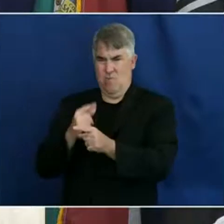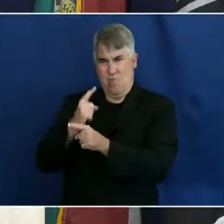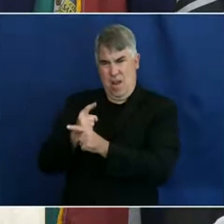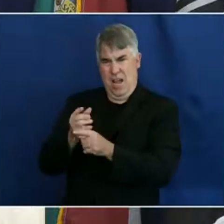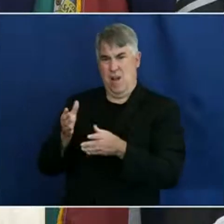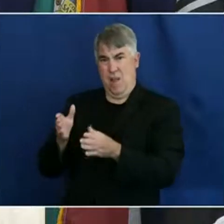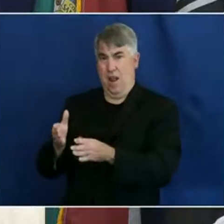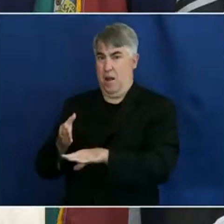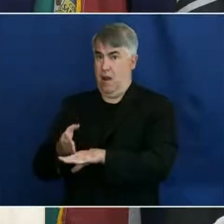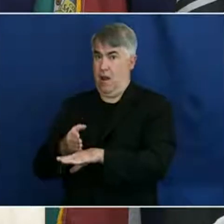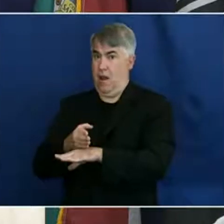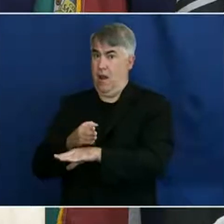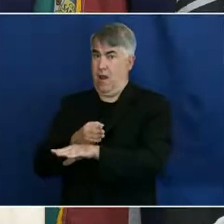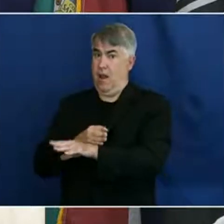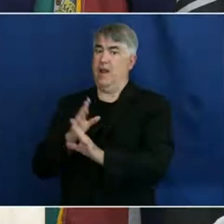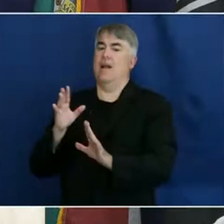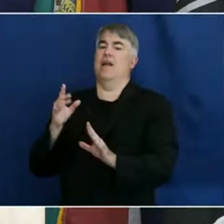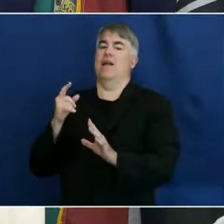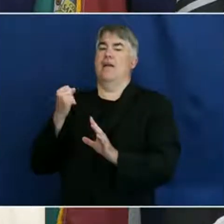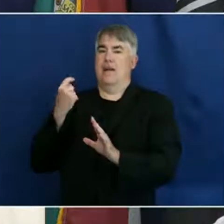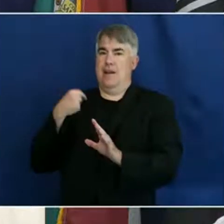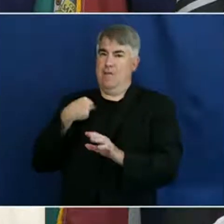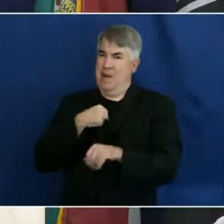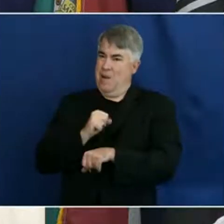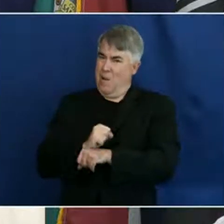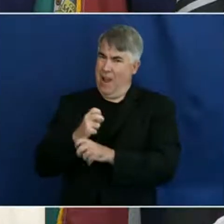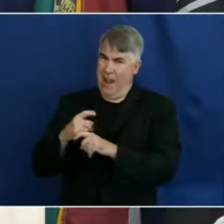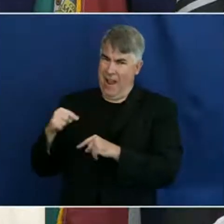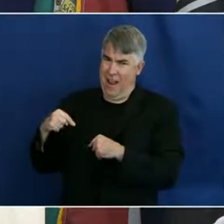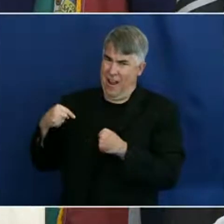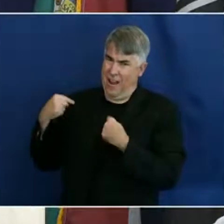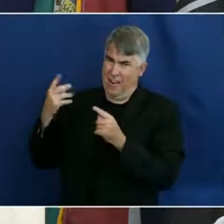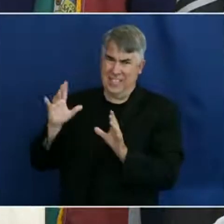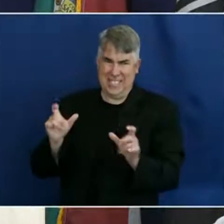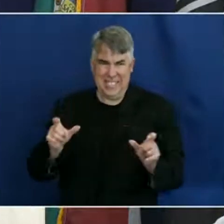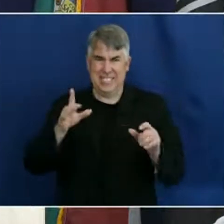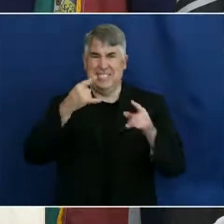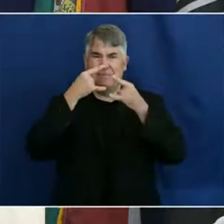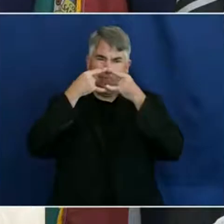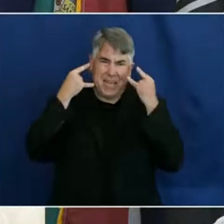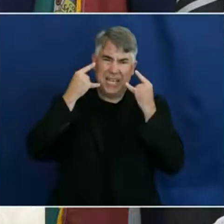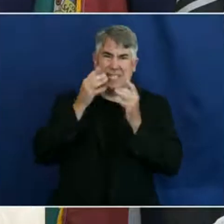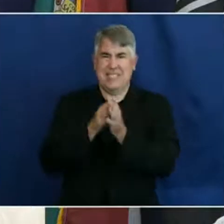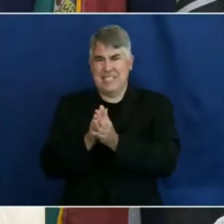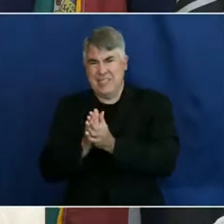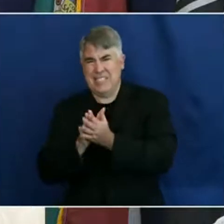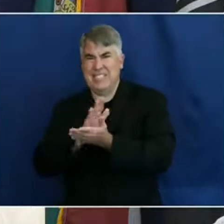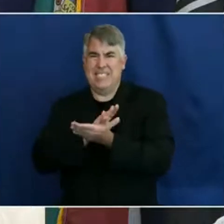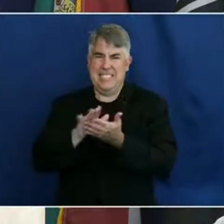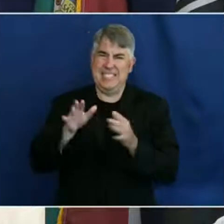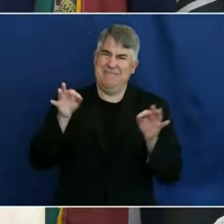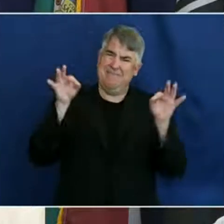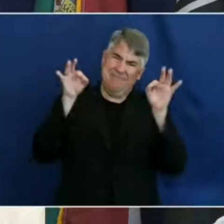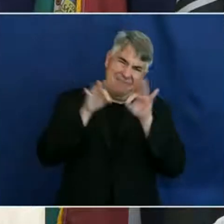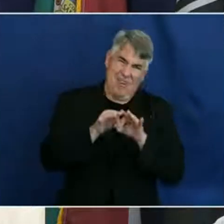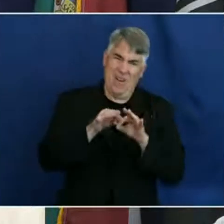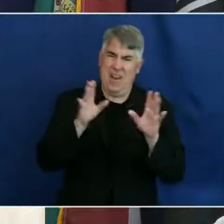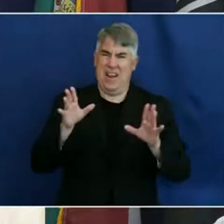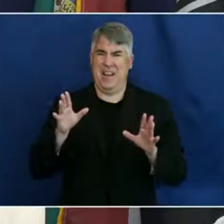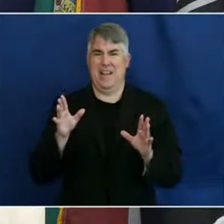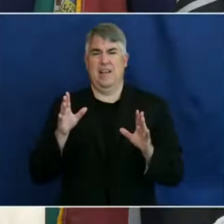direction because of what we've done and the protections we put in place, not in spite of it. And so we still strongly encourage the